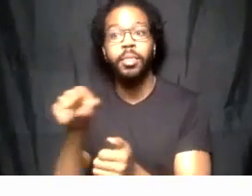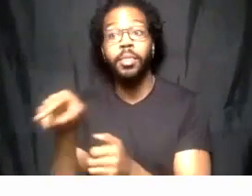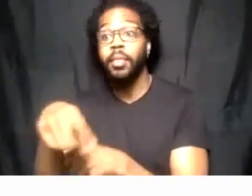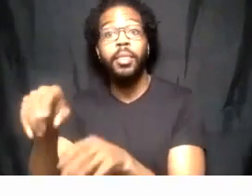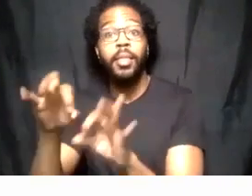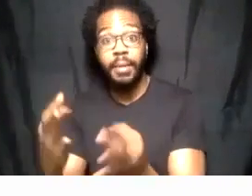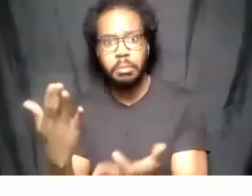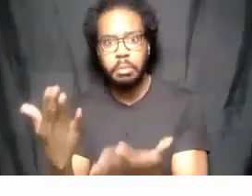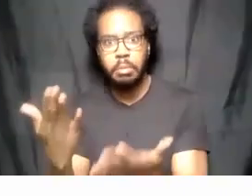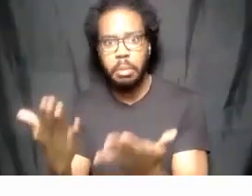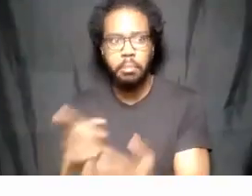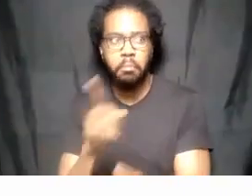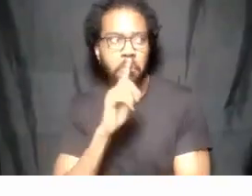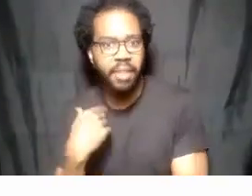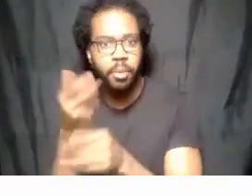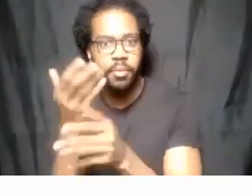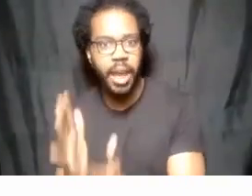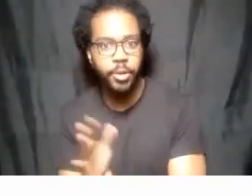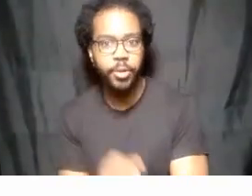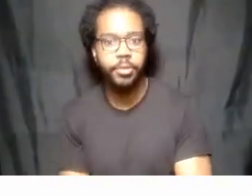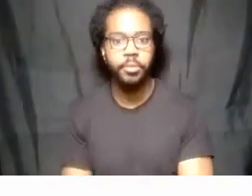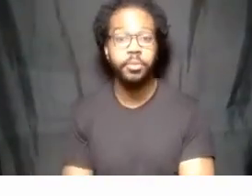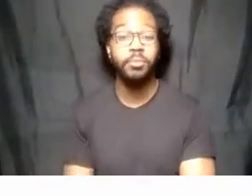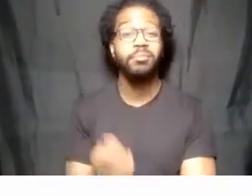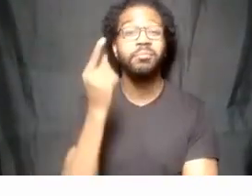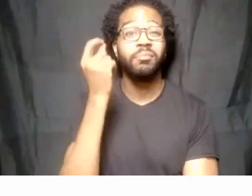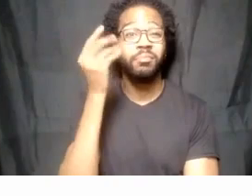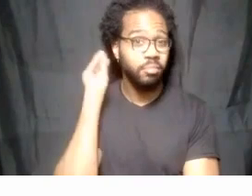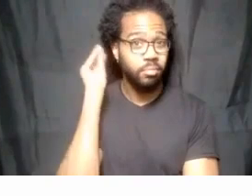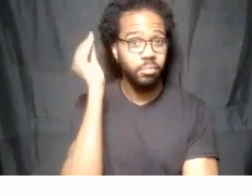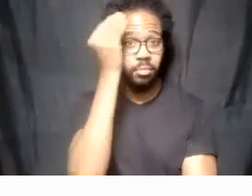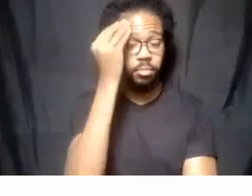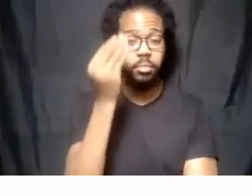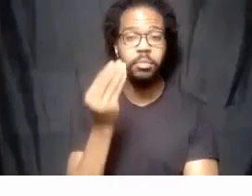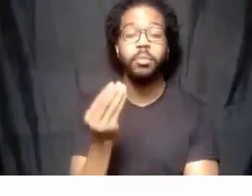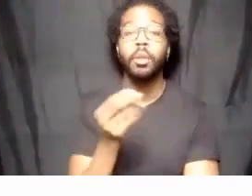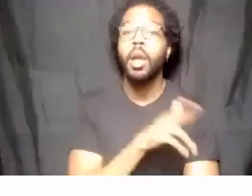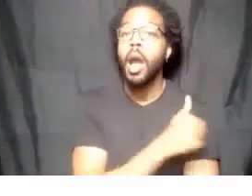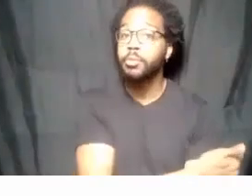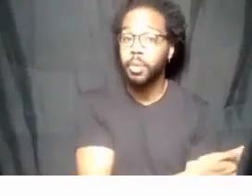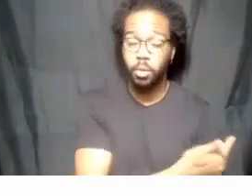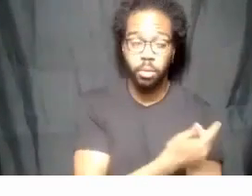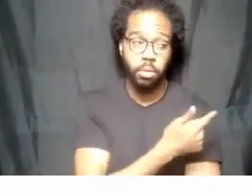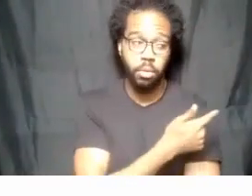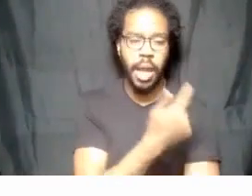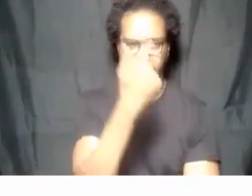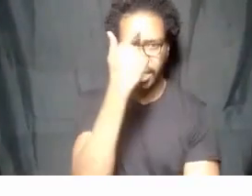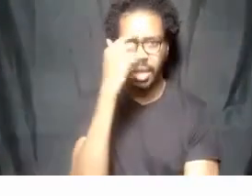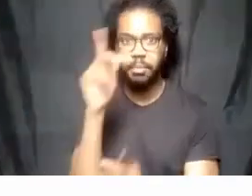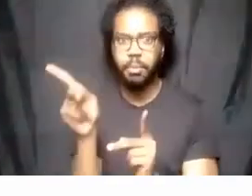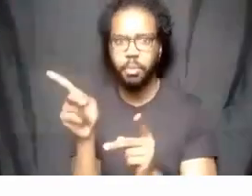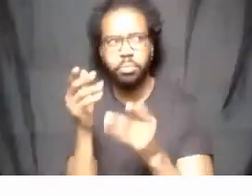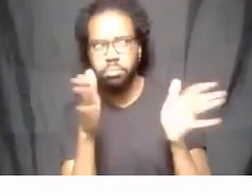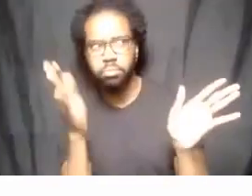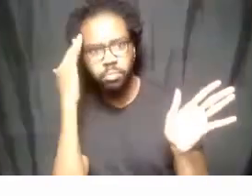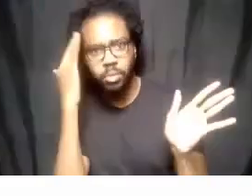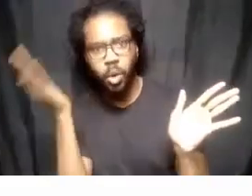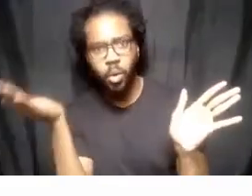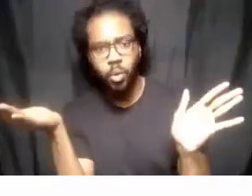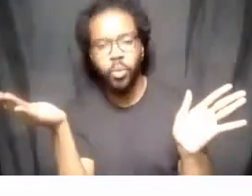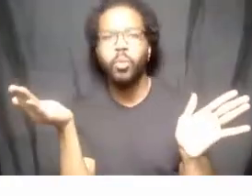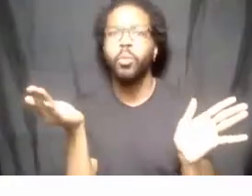a provider. Keeping in mind that, so hospitals, I think people are generally aware, are